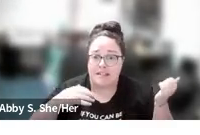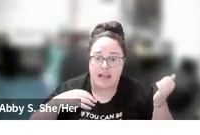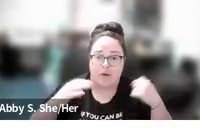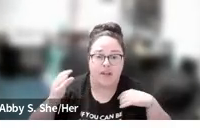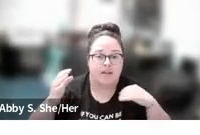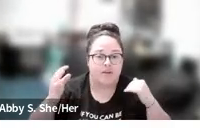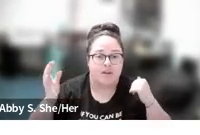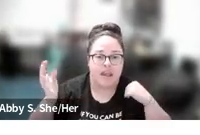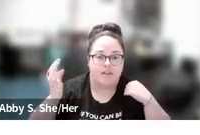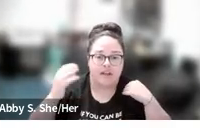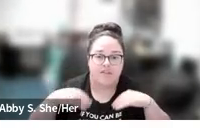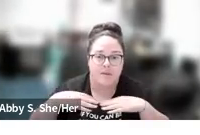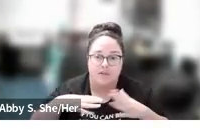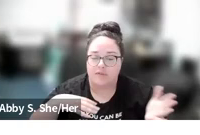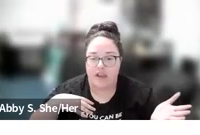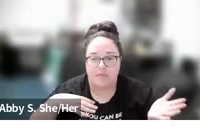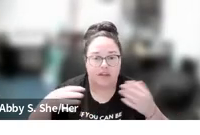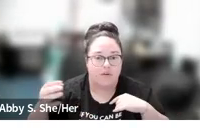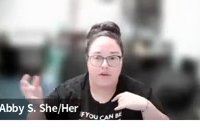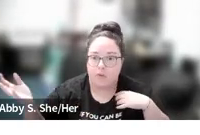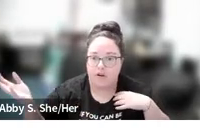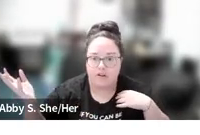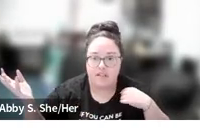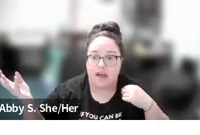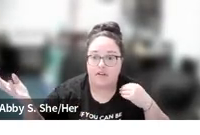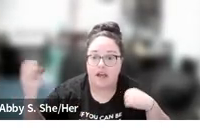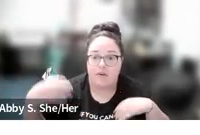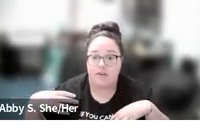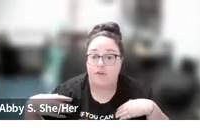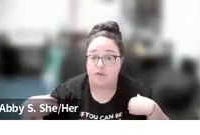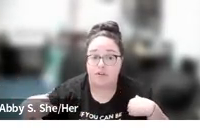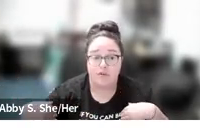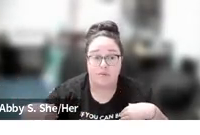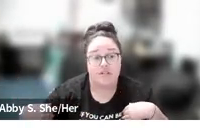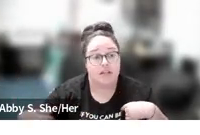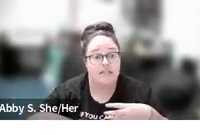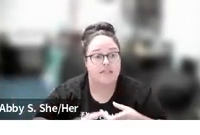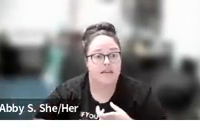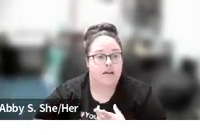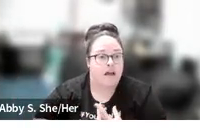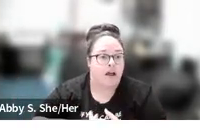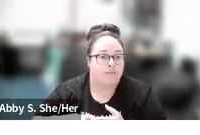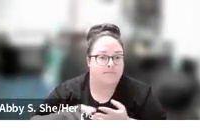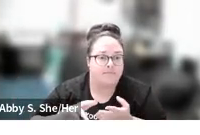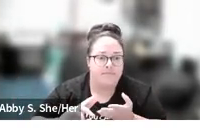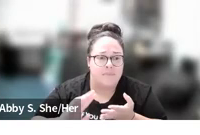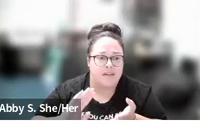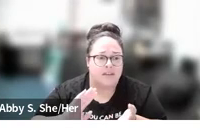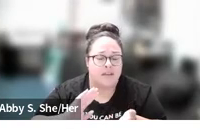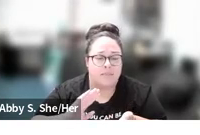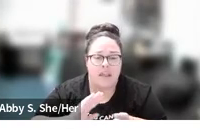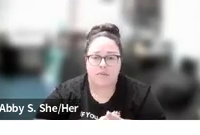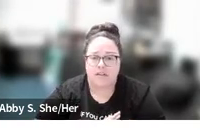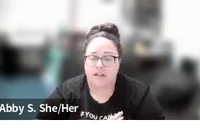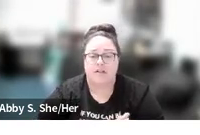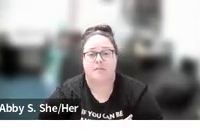a guest account and you can have like different people in your family or coworkers have an account on the phone to use, which is nice.